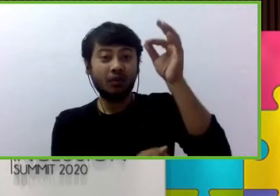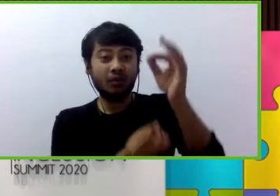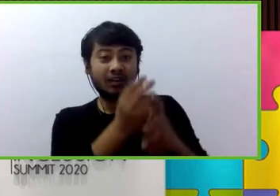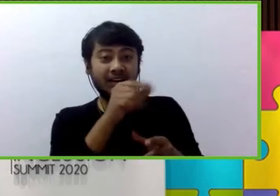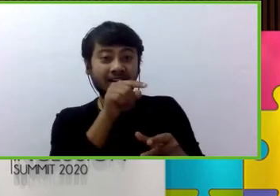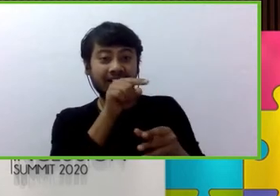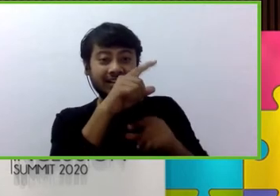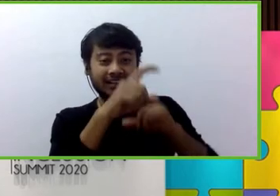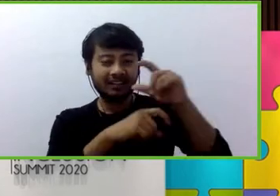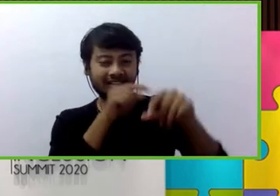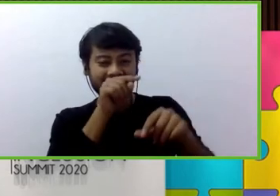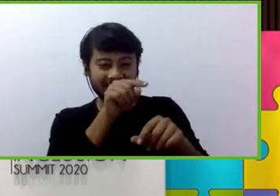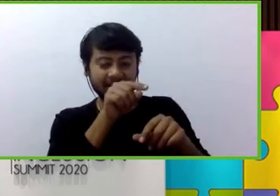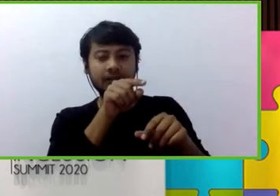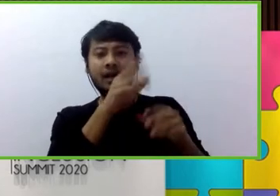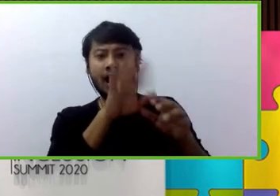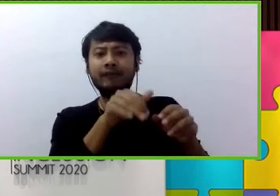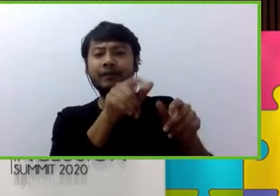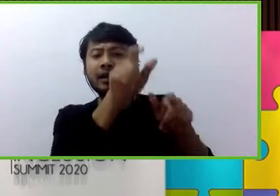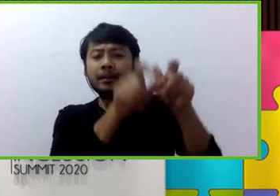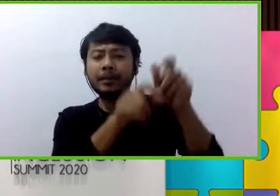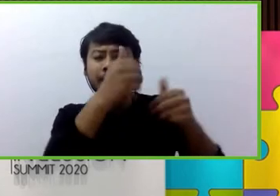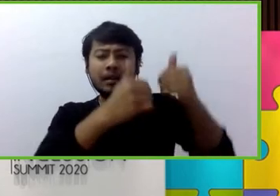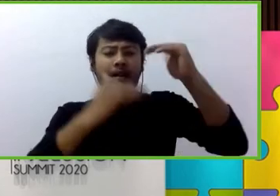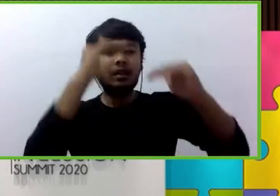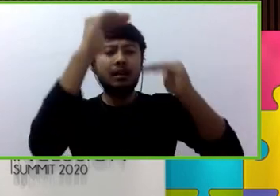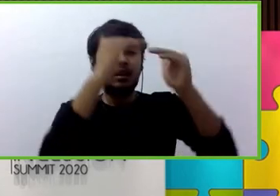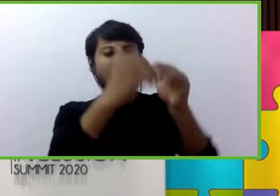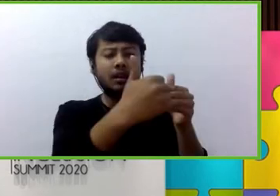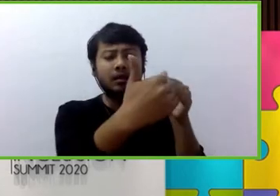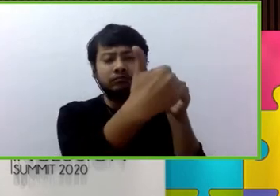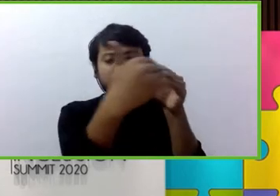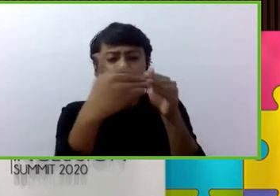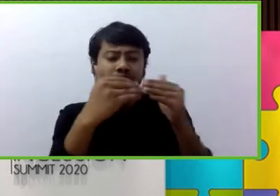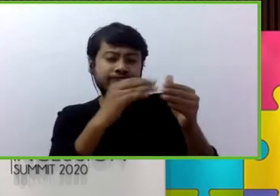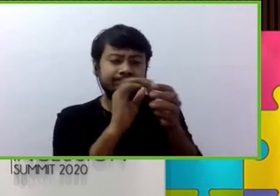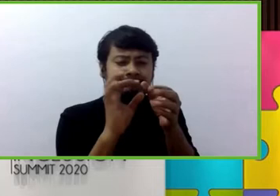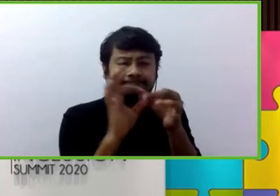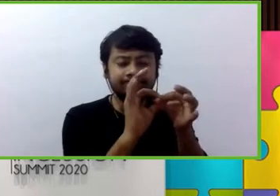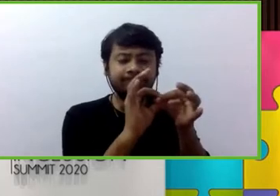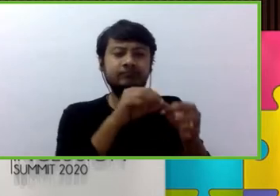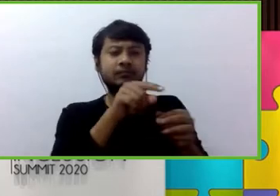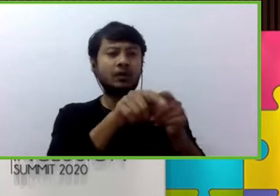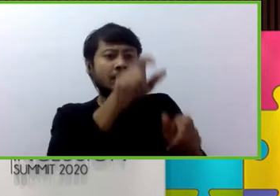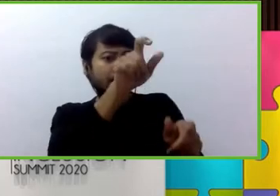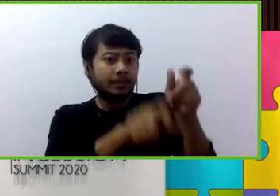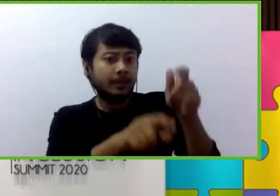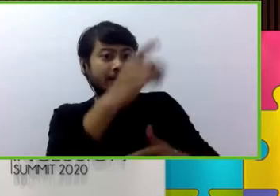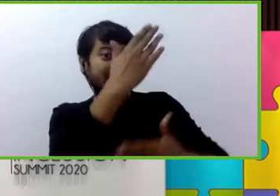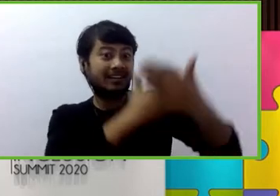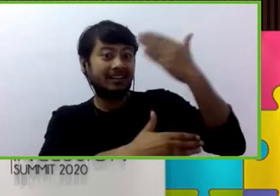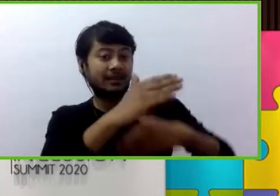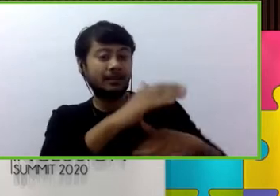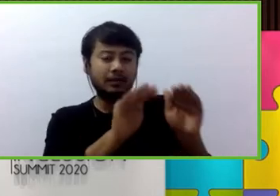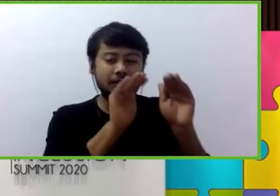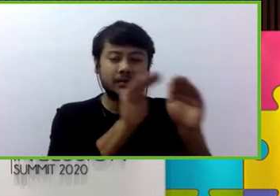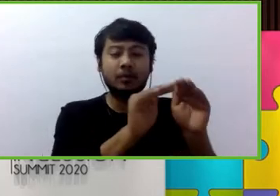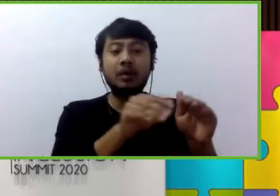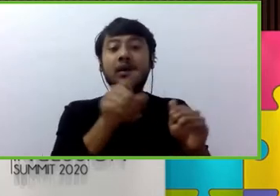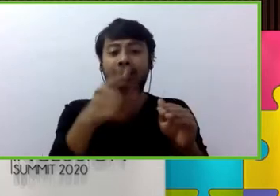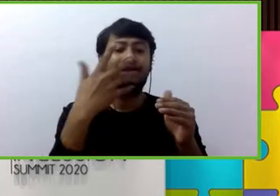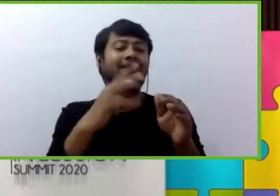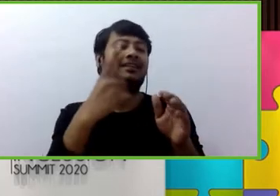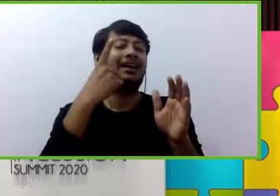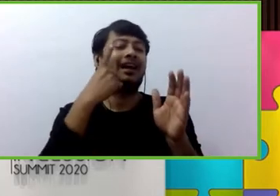consistent standards and processes to better support employees with disabilities. He's an ex-IBMer with expertise